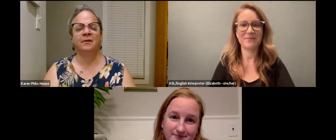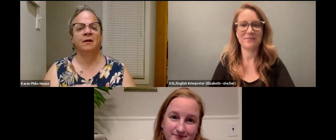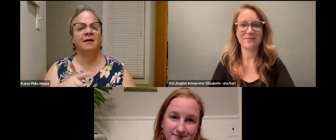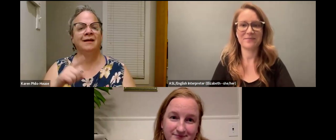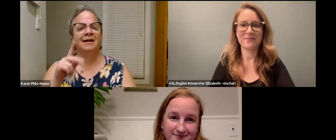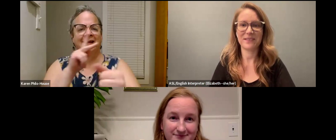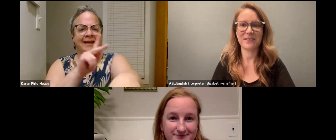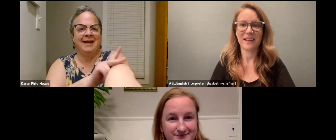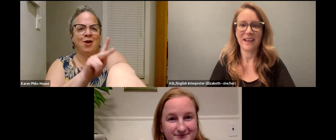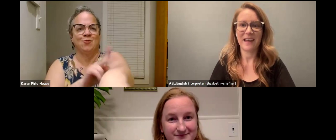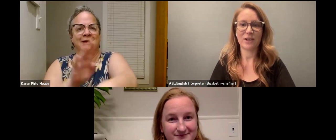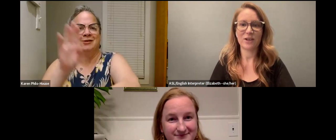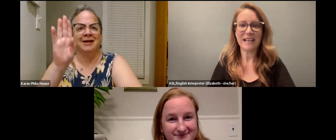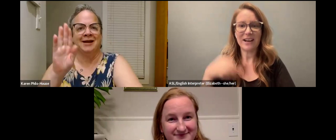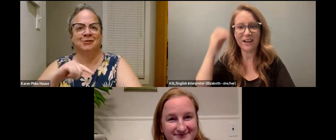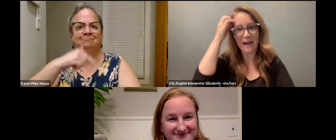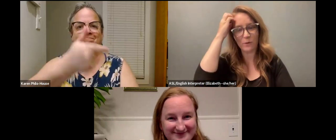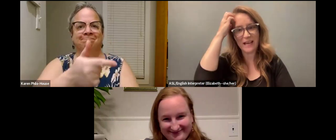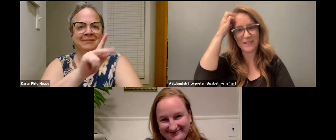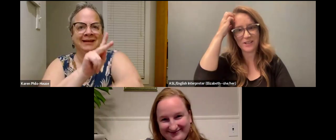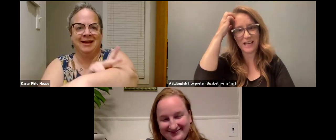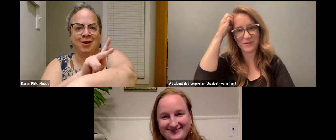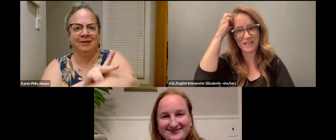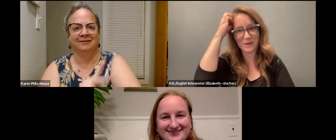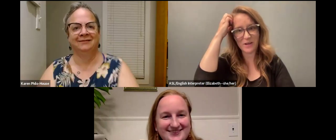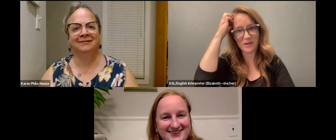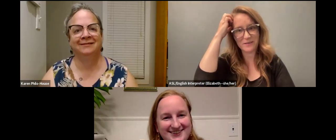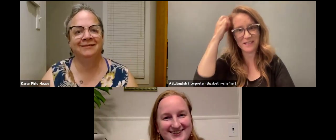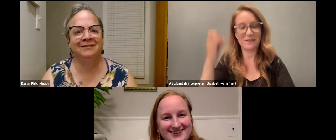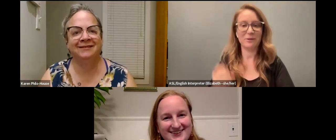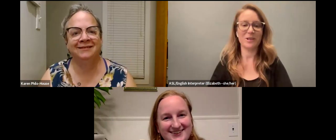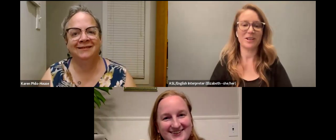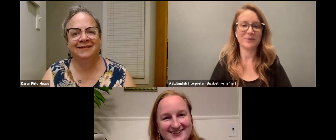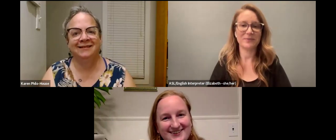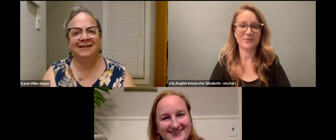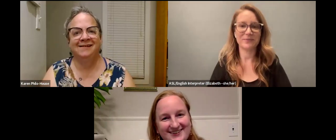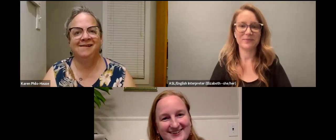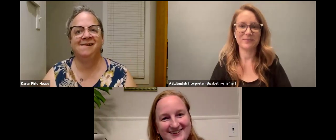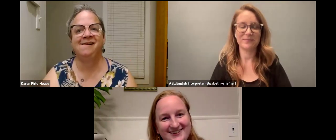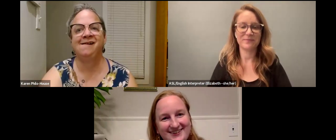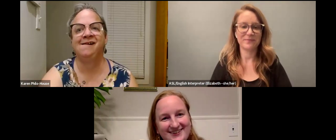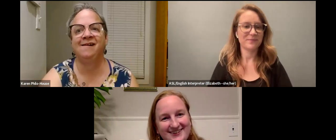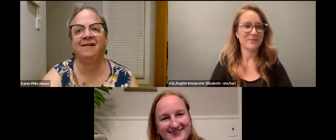Oh, okay. And it looks like Karen Atwood has her hand raised, so I'll cede the floor to her.